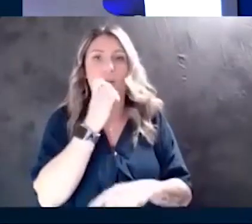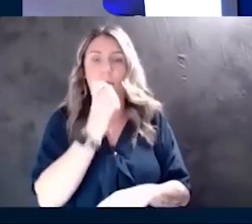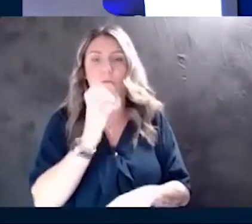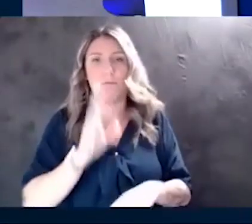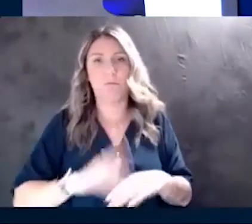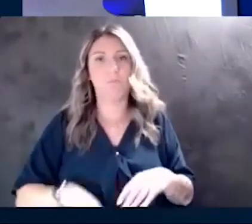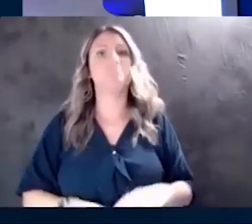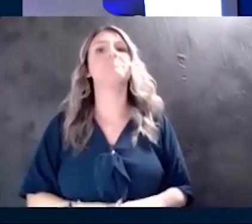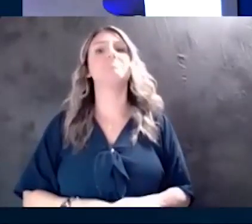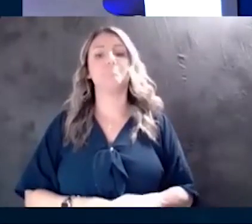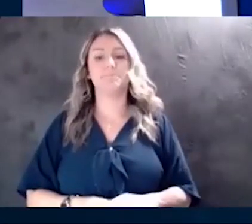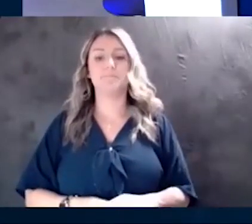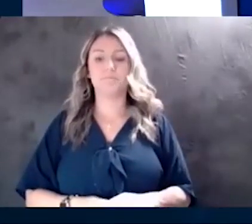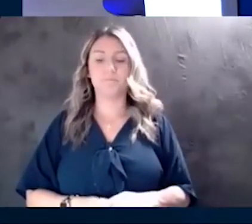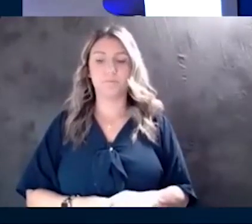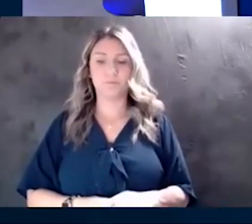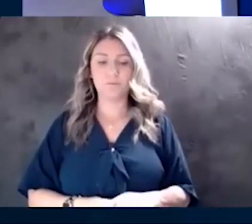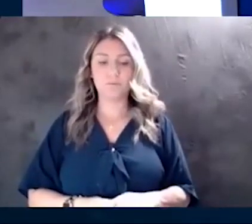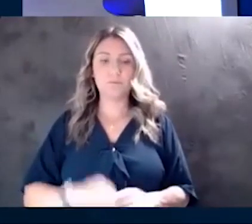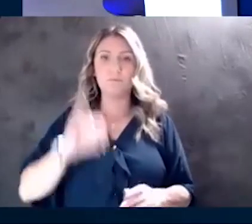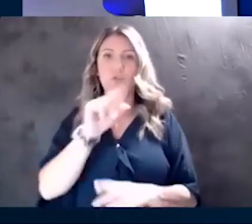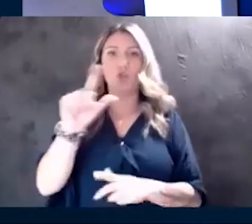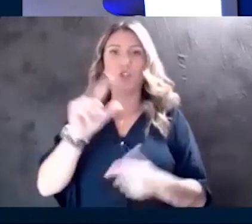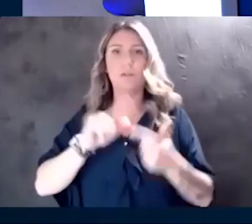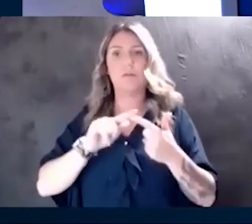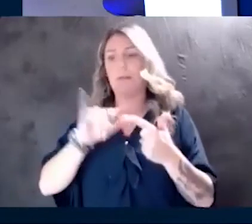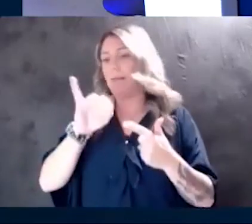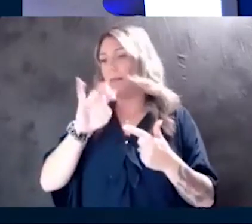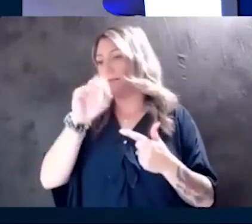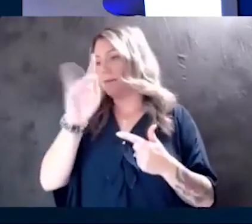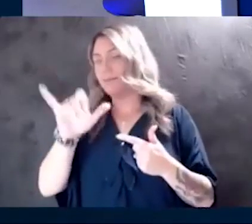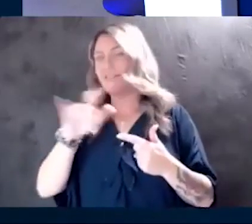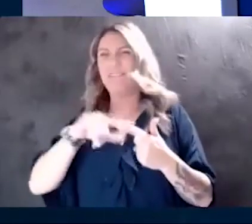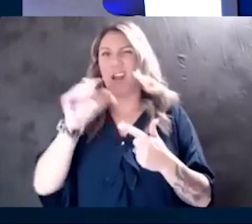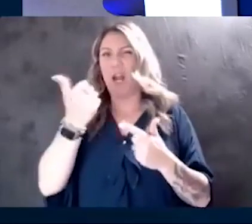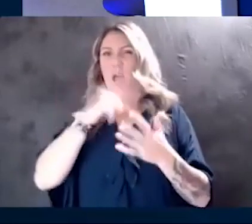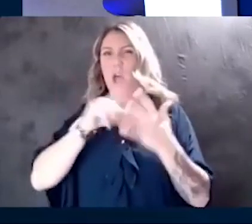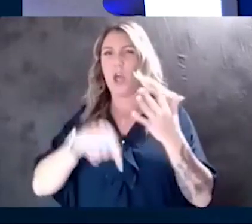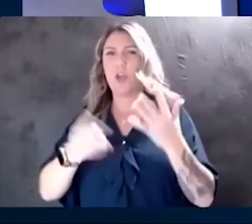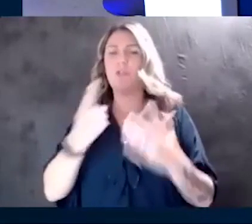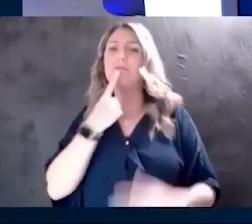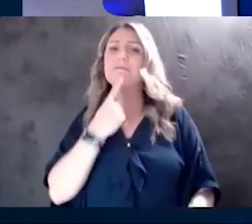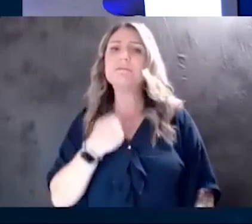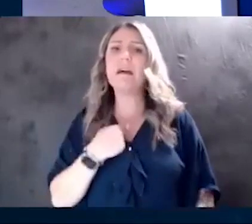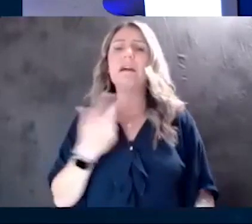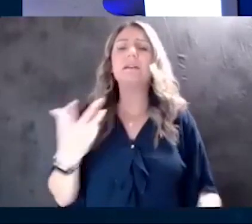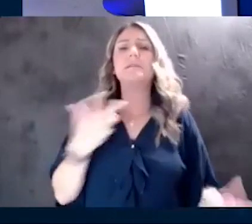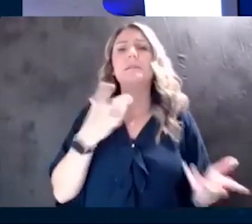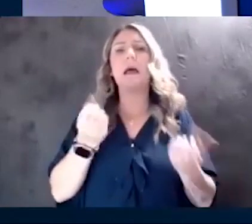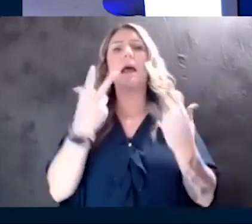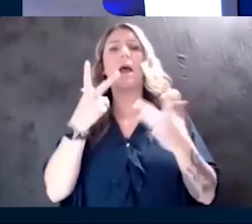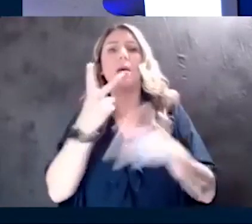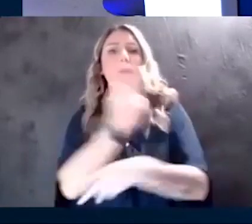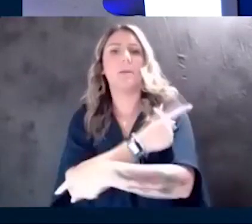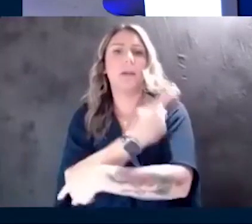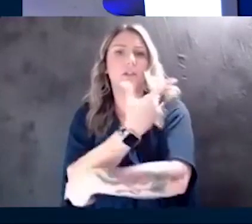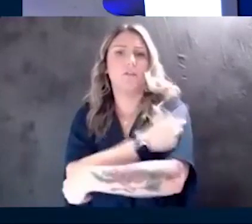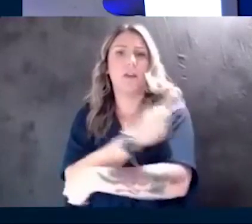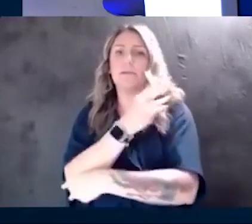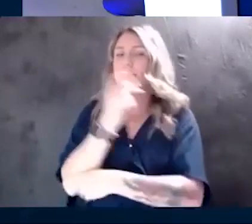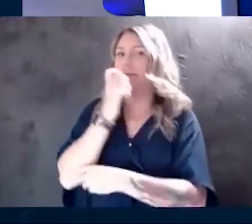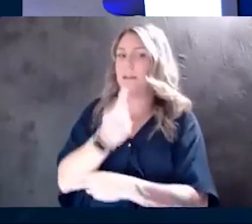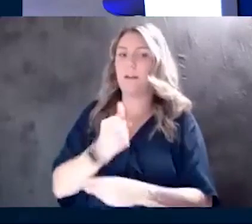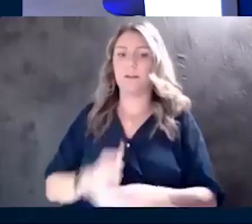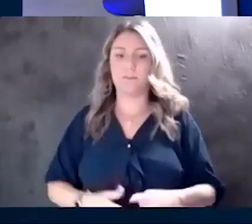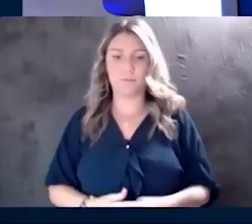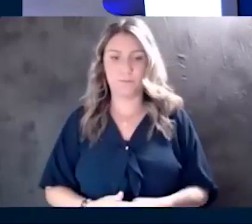and Lindsay and some others are wanting to know, can you please tell us how many of your patients are vaccinated and how many are not? Well,